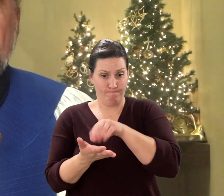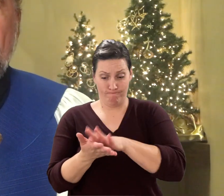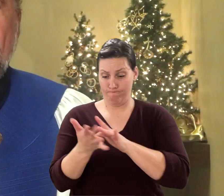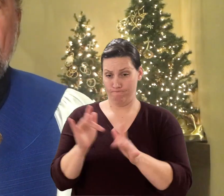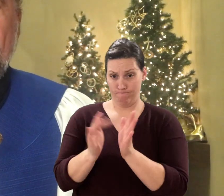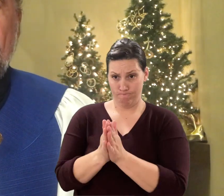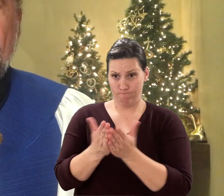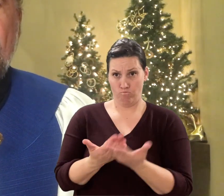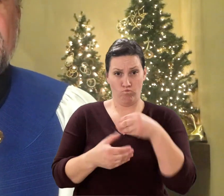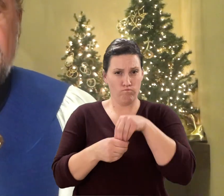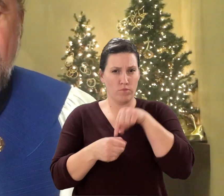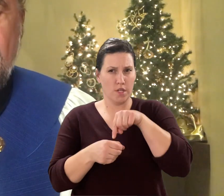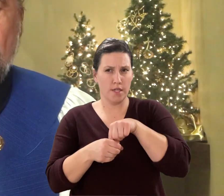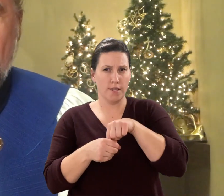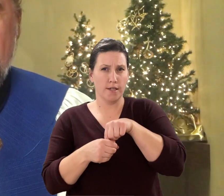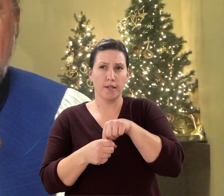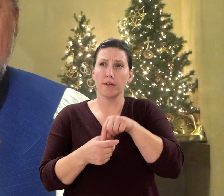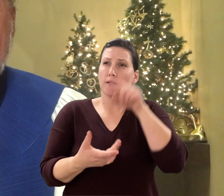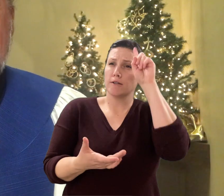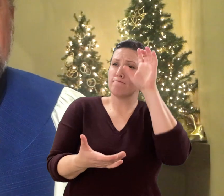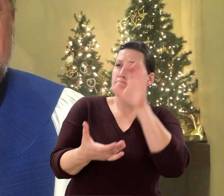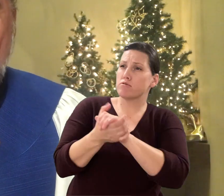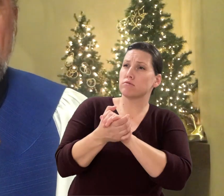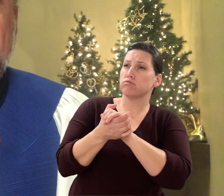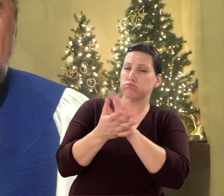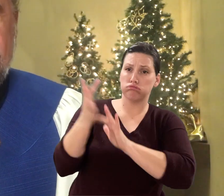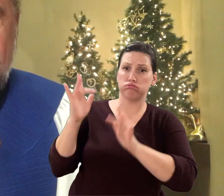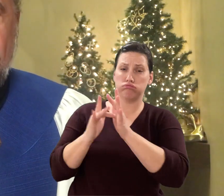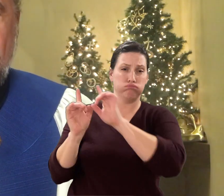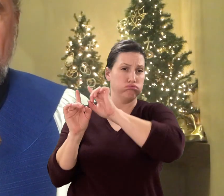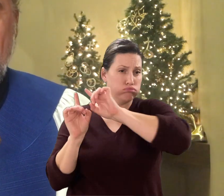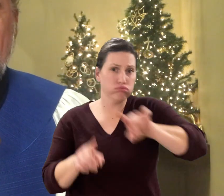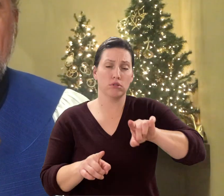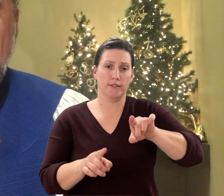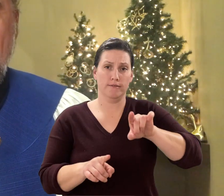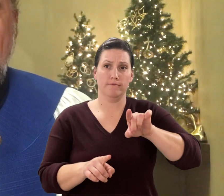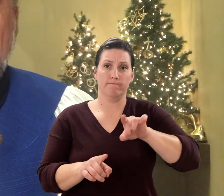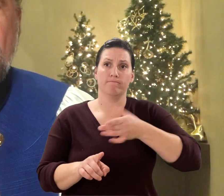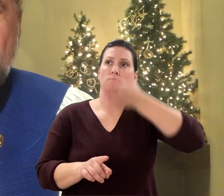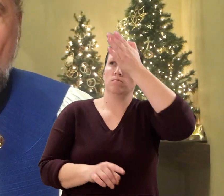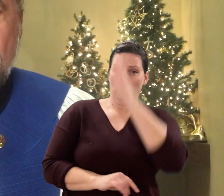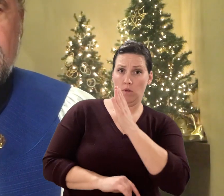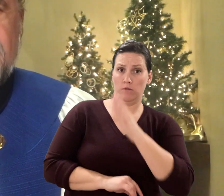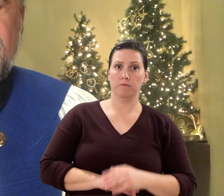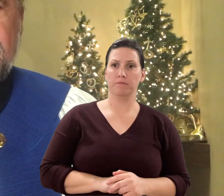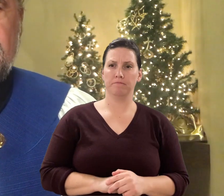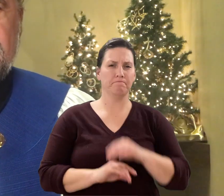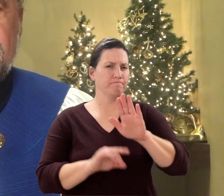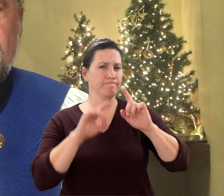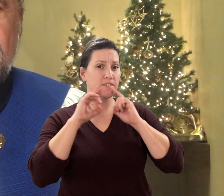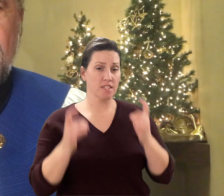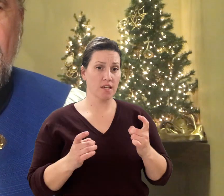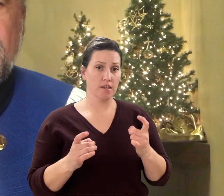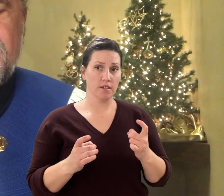Scripture. Today, believe that Jesus is the one that God sent for you, and that your